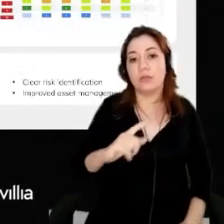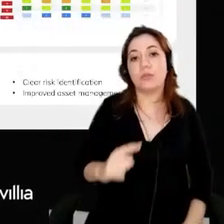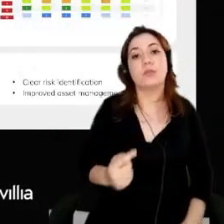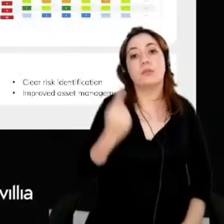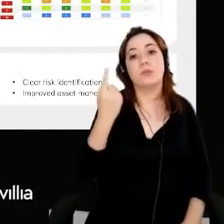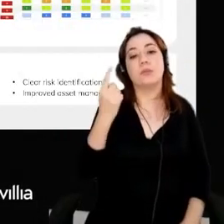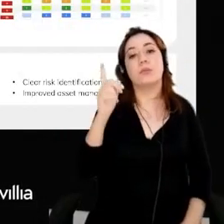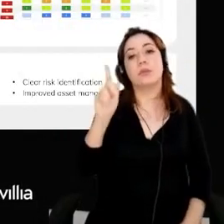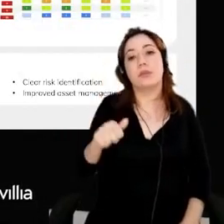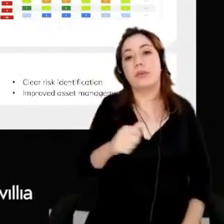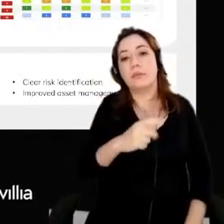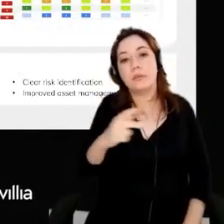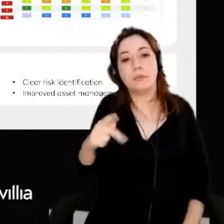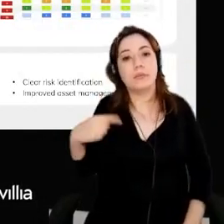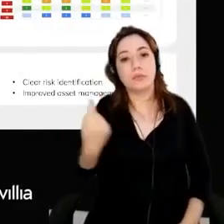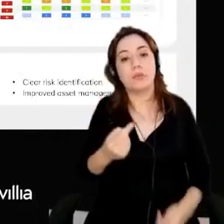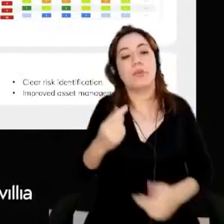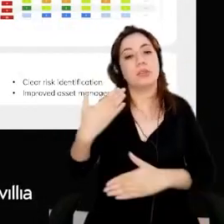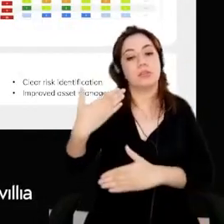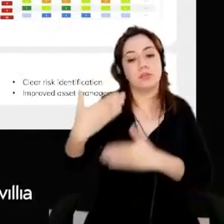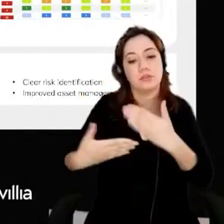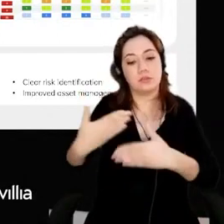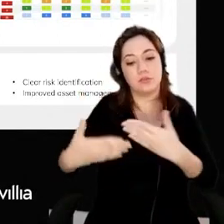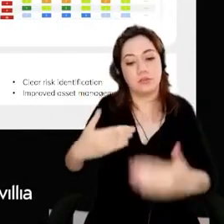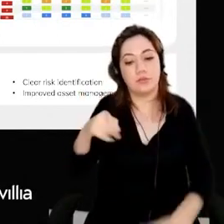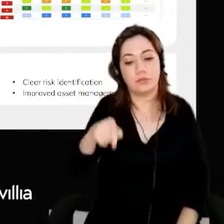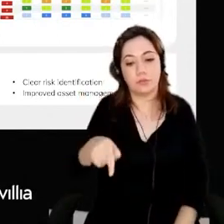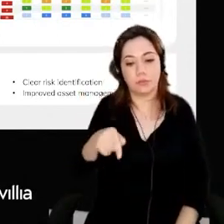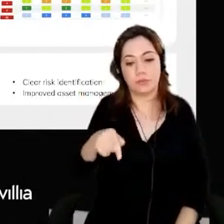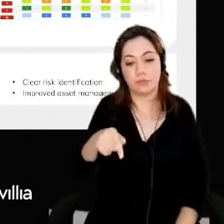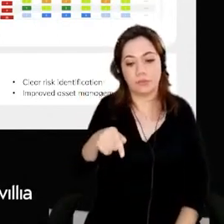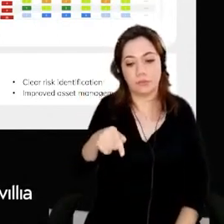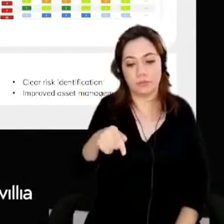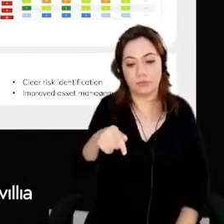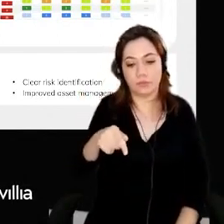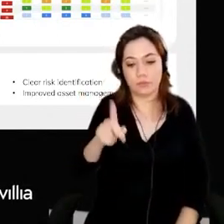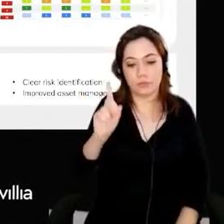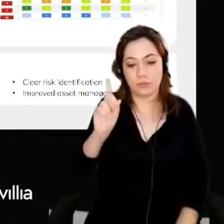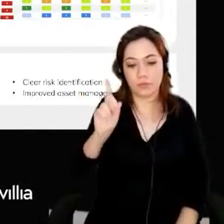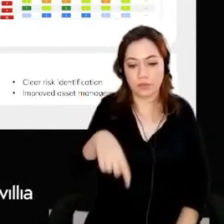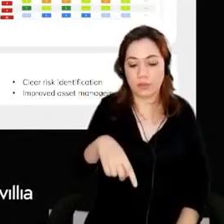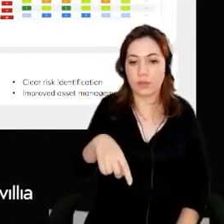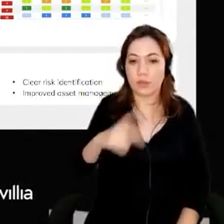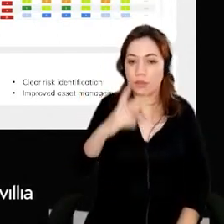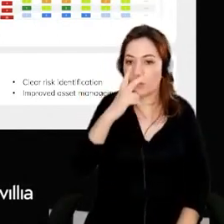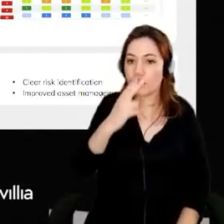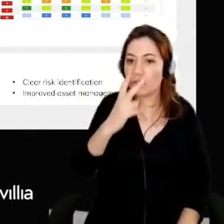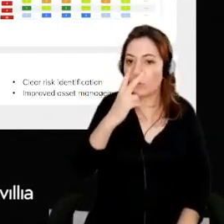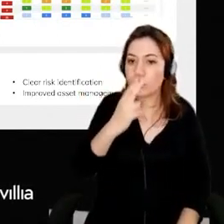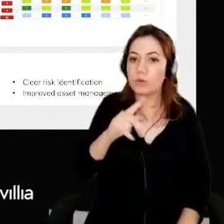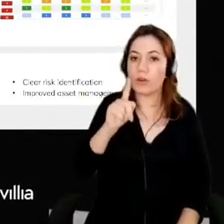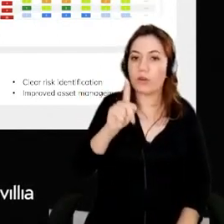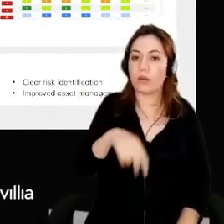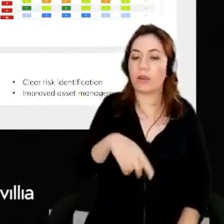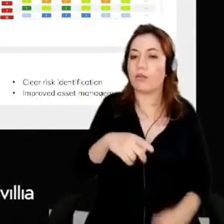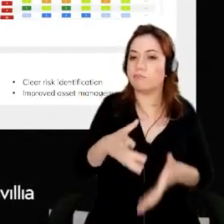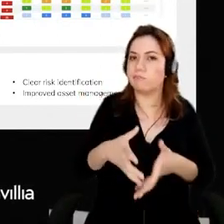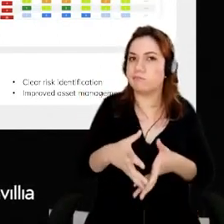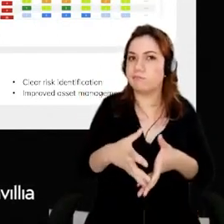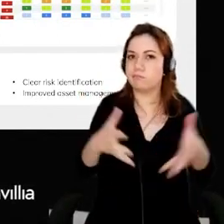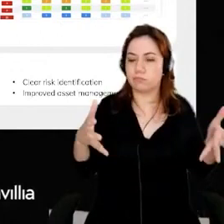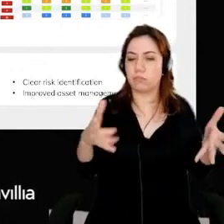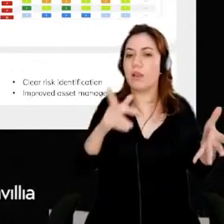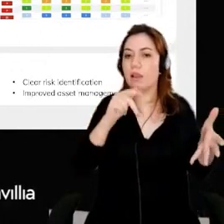developed, we worked with one of the biggest water utility companies in the UK to help them